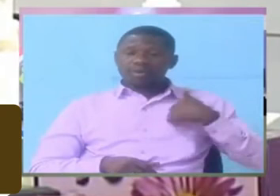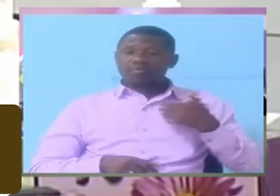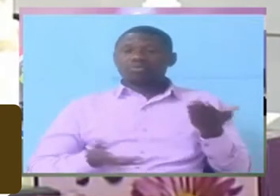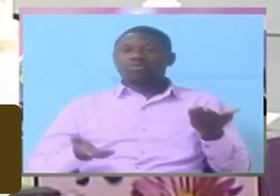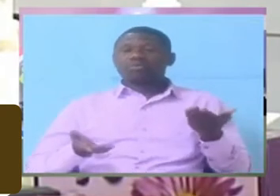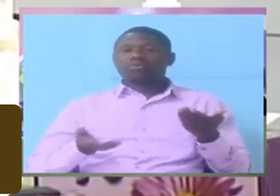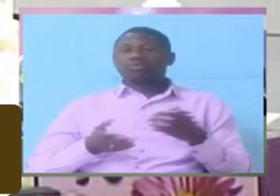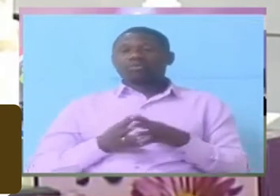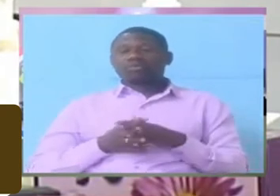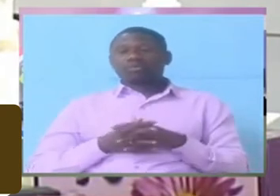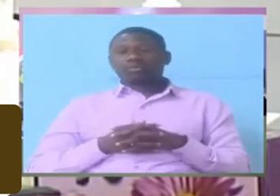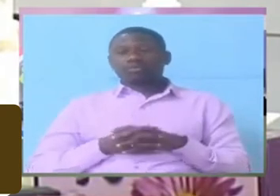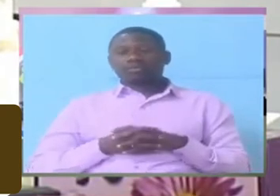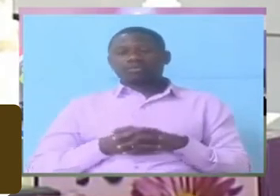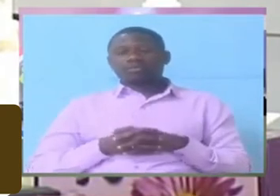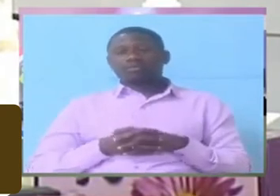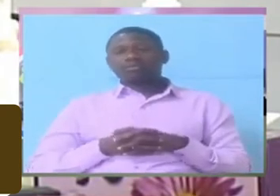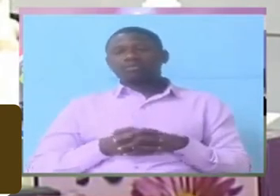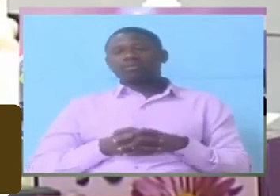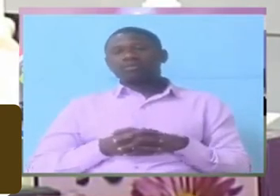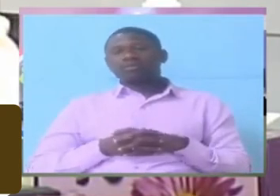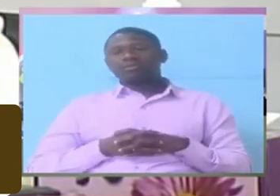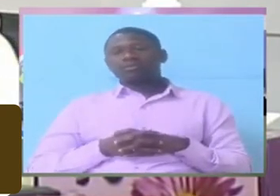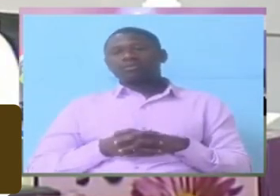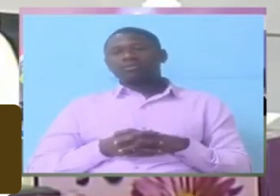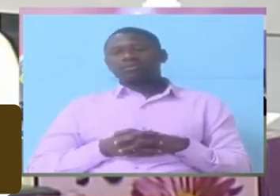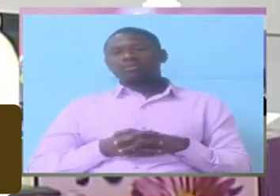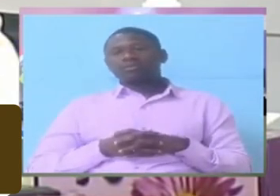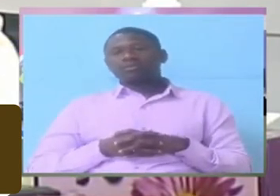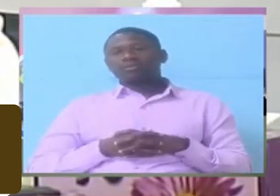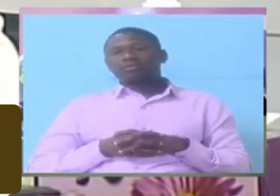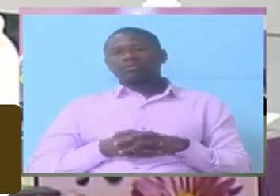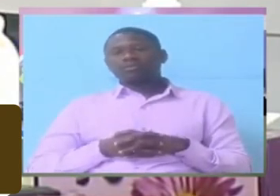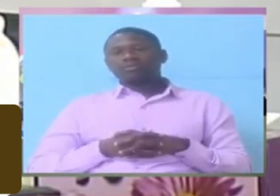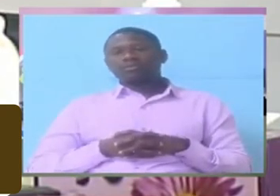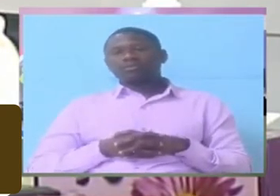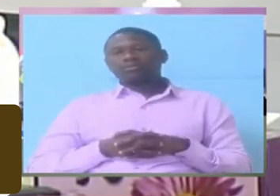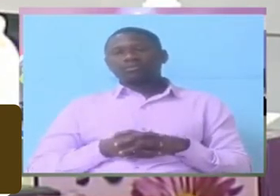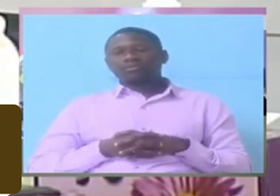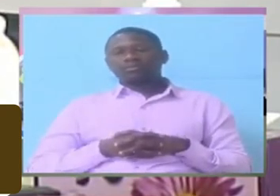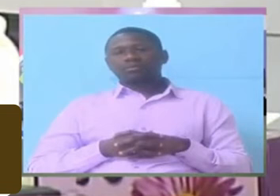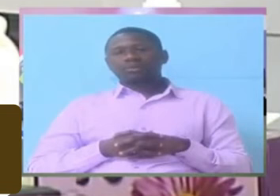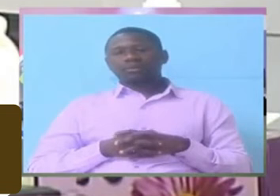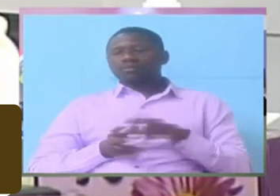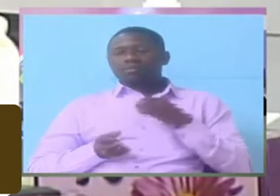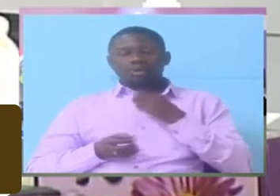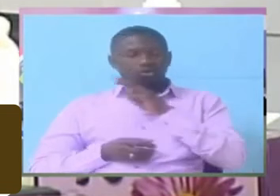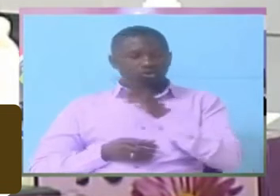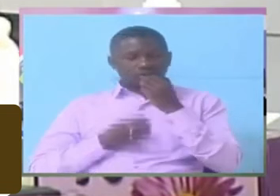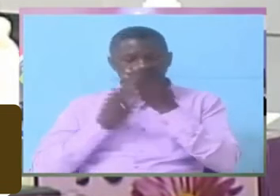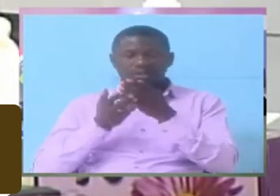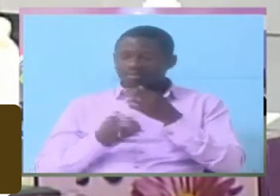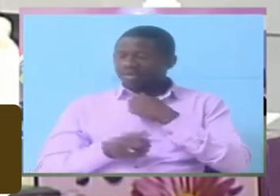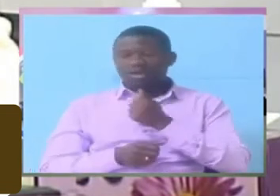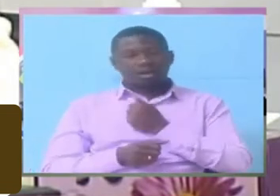karo kamadon bari ida fa wala do kulalla e nya e tango kam. I will not say I am afraid.